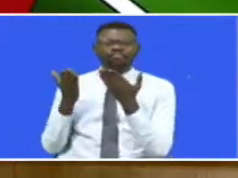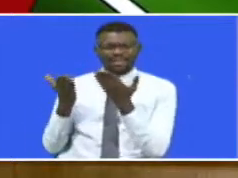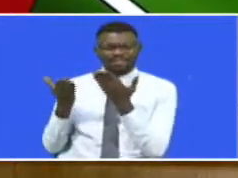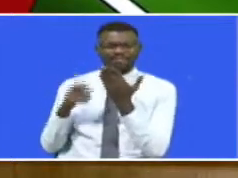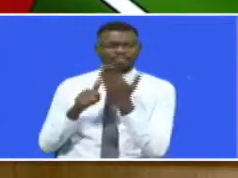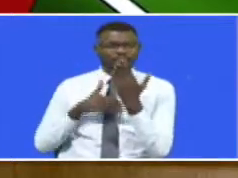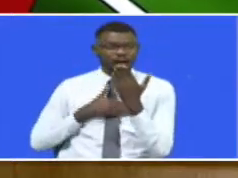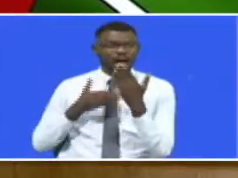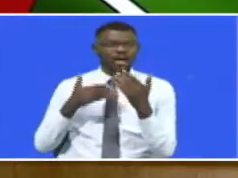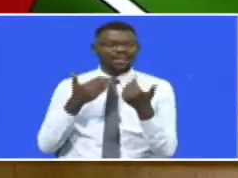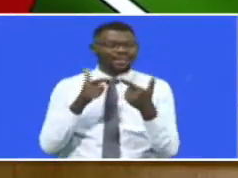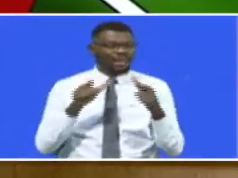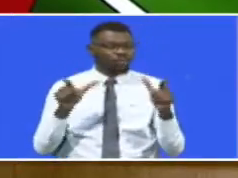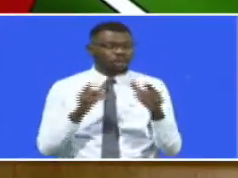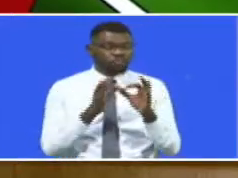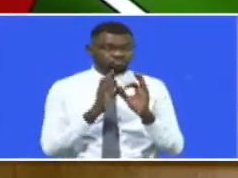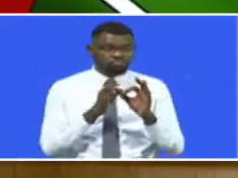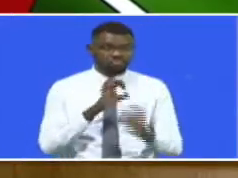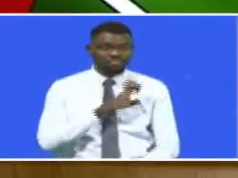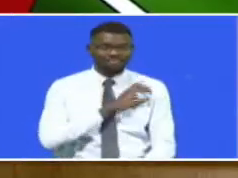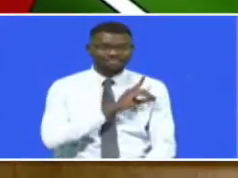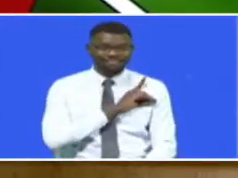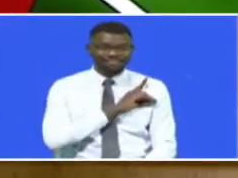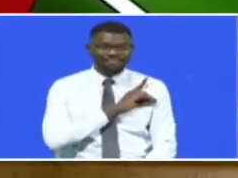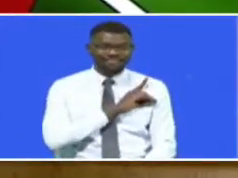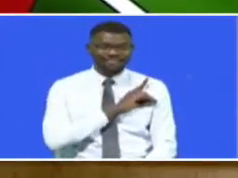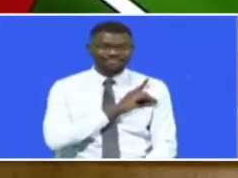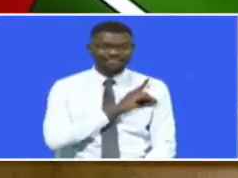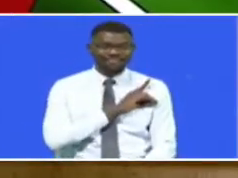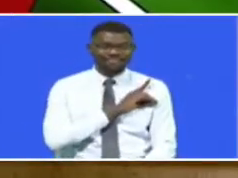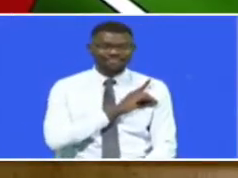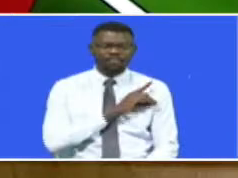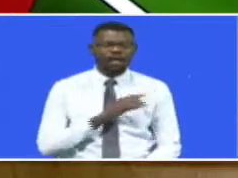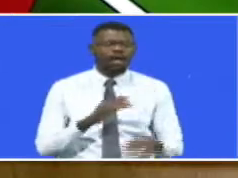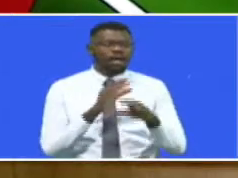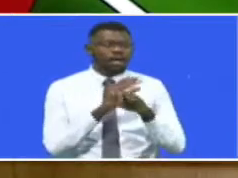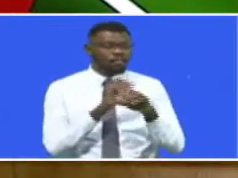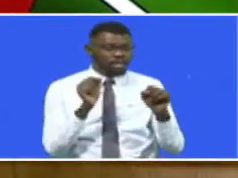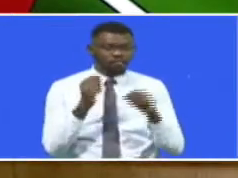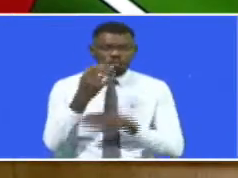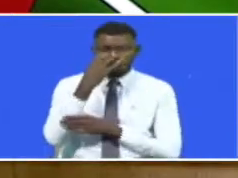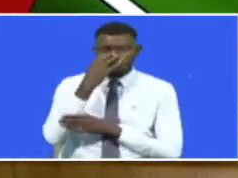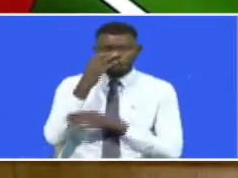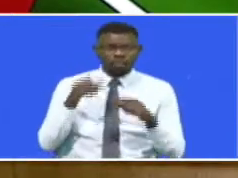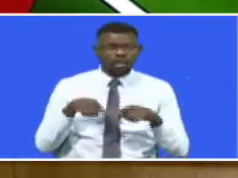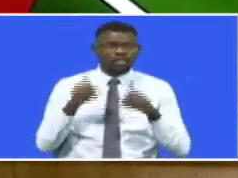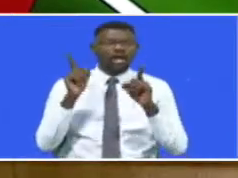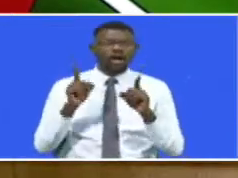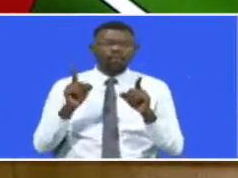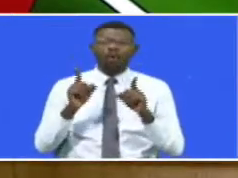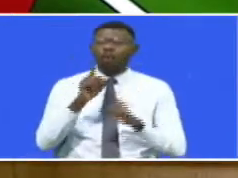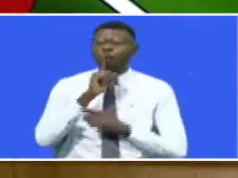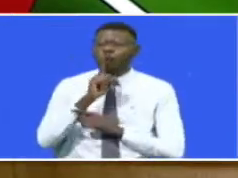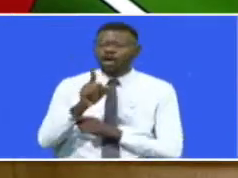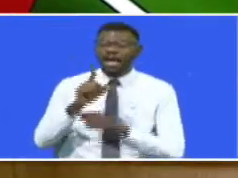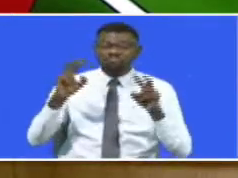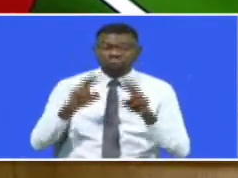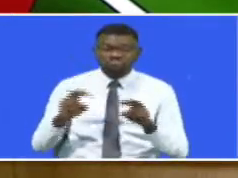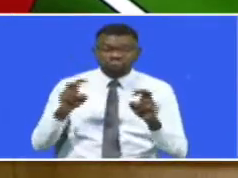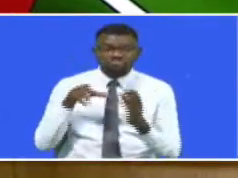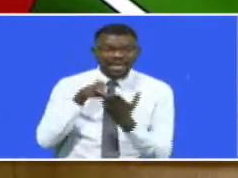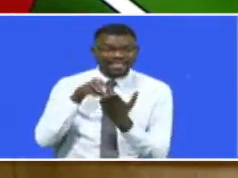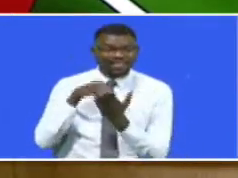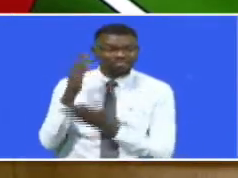And our sign language interpreter this evening is Damien Evans. Now, President William Ruto has ordered investigations into cases of